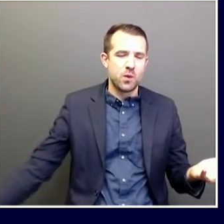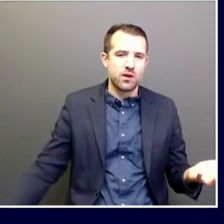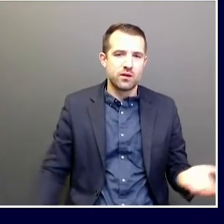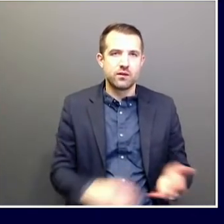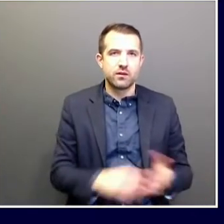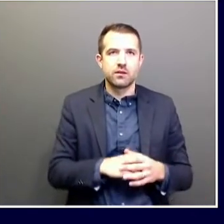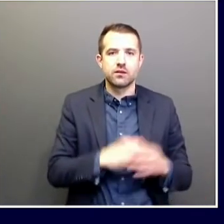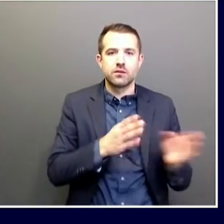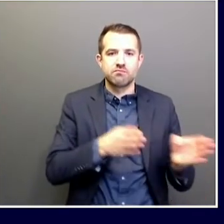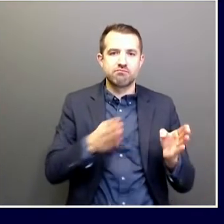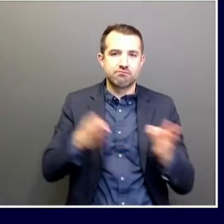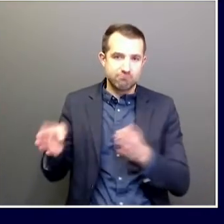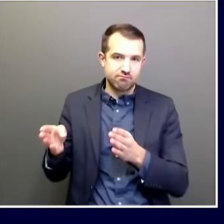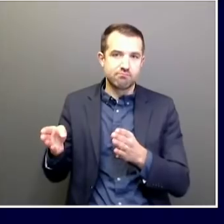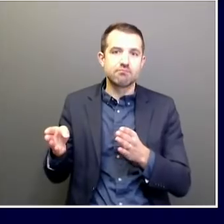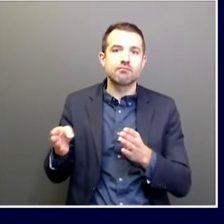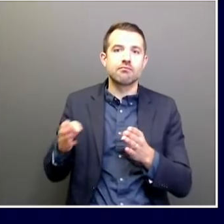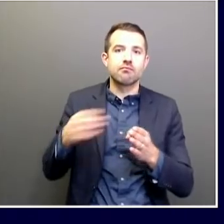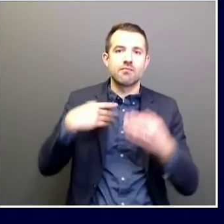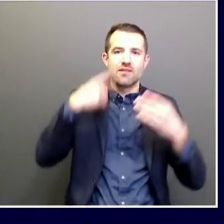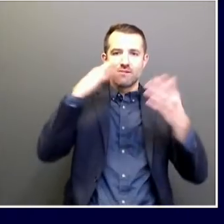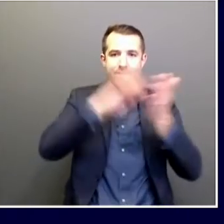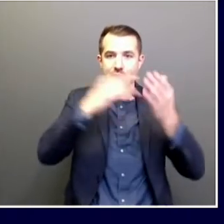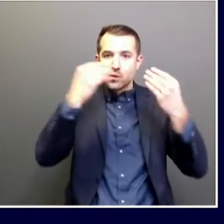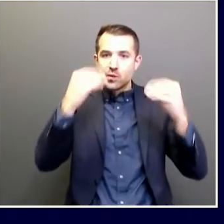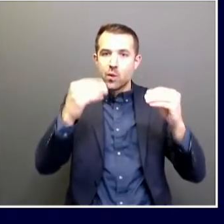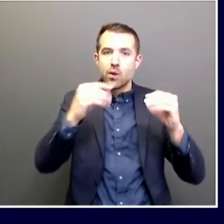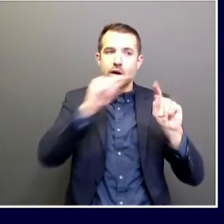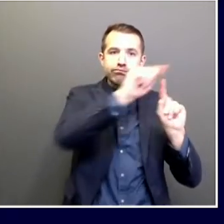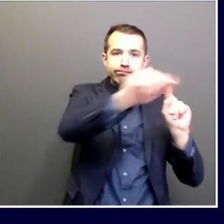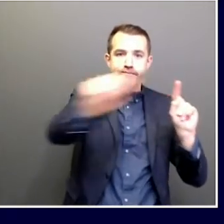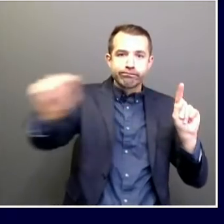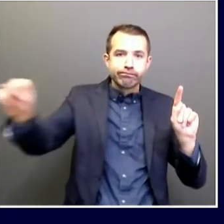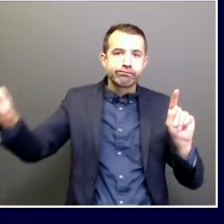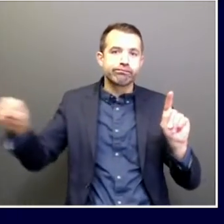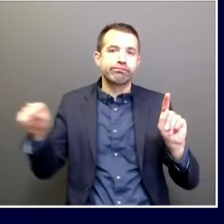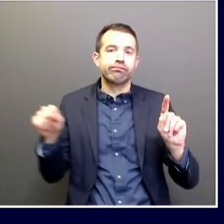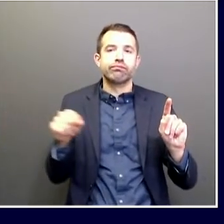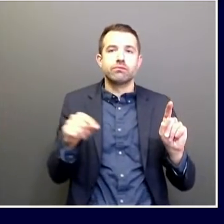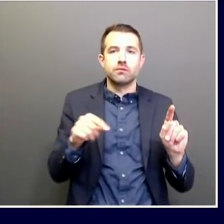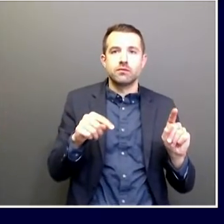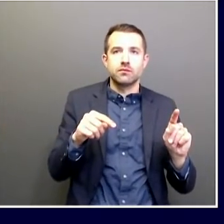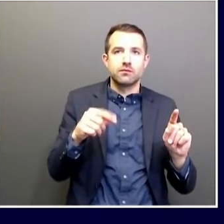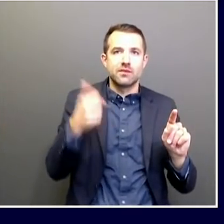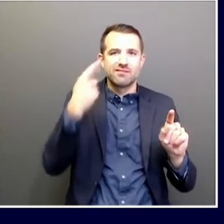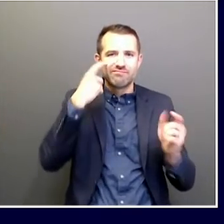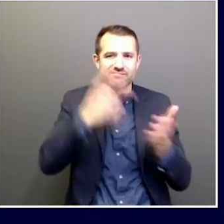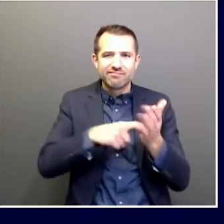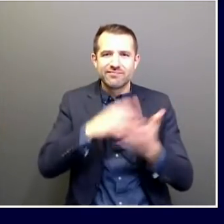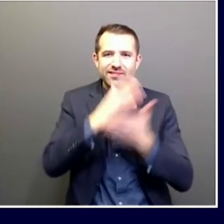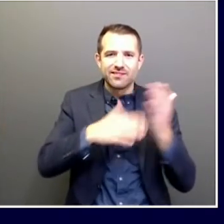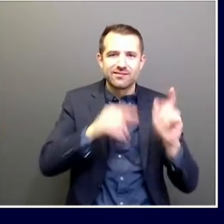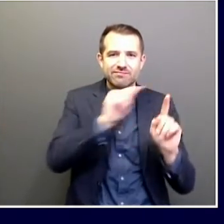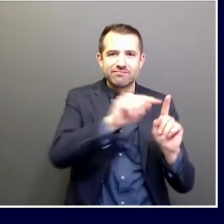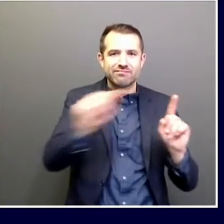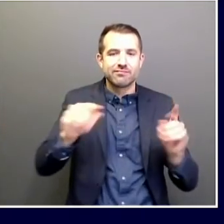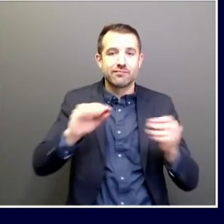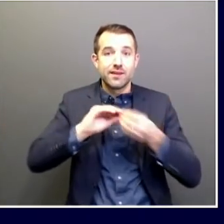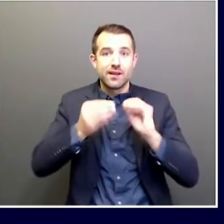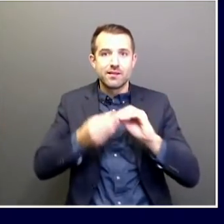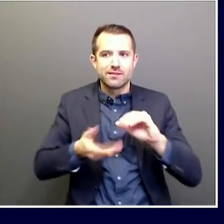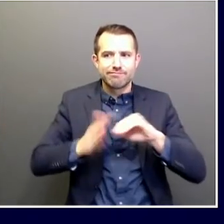we've seen just over the past weeks, as I mentioned, pretty strong growth in our vaccine rates across the state, whether it's